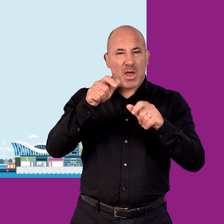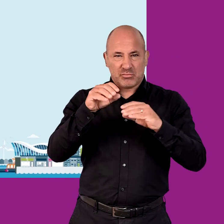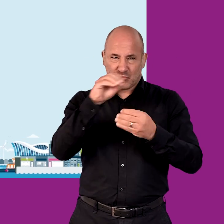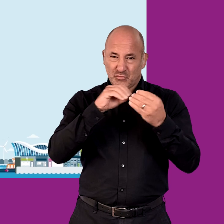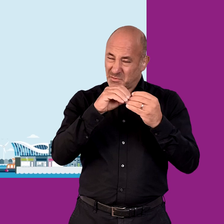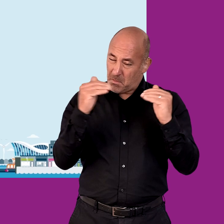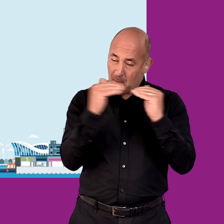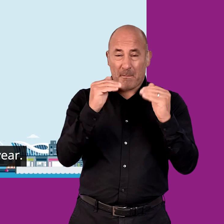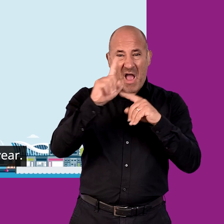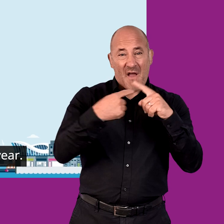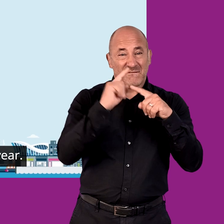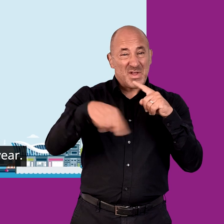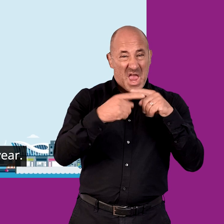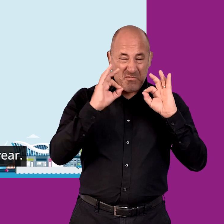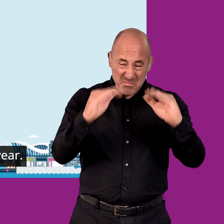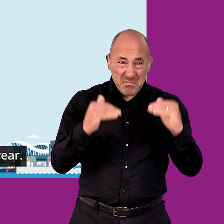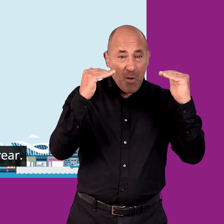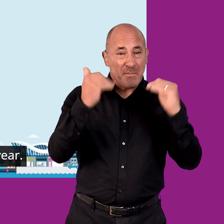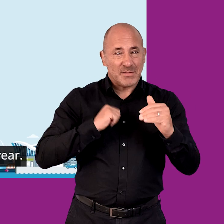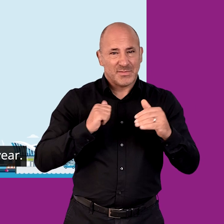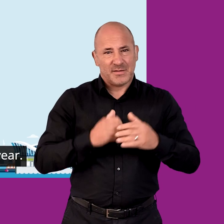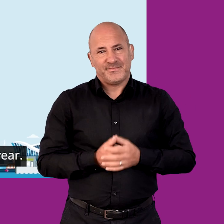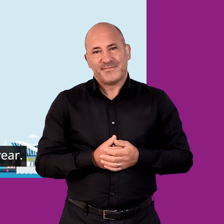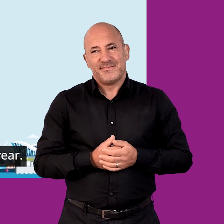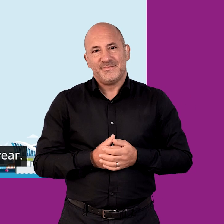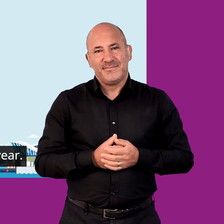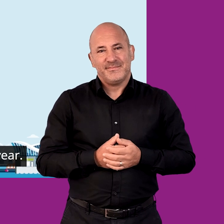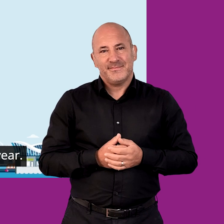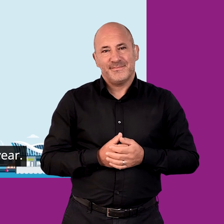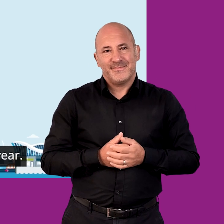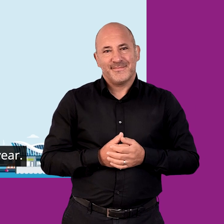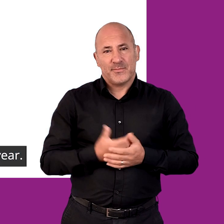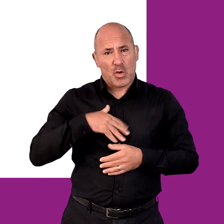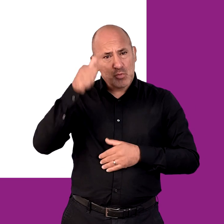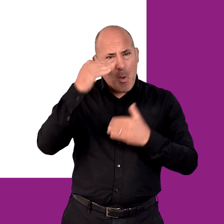admin-based population estimates to meet this level of quality year after year.